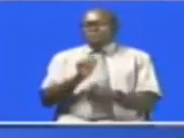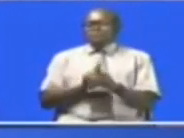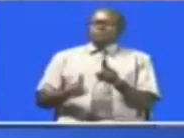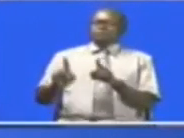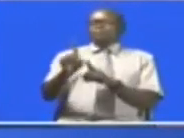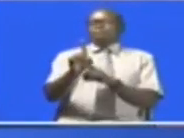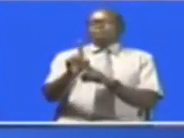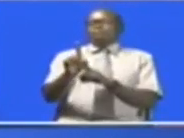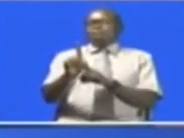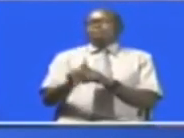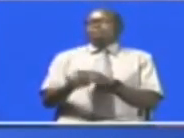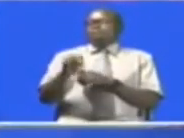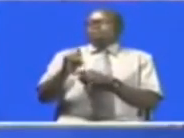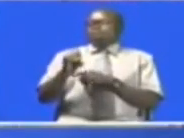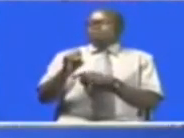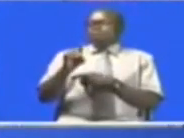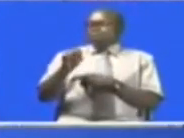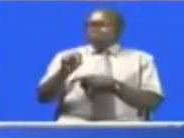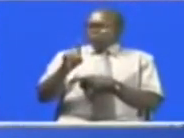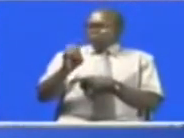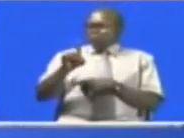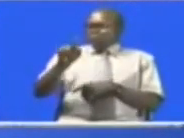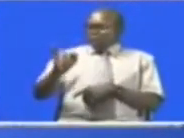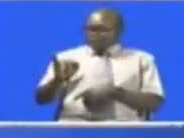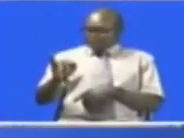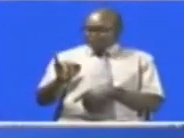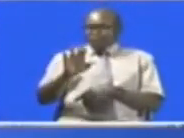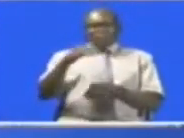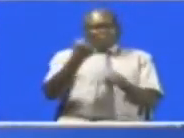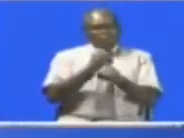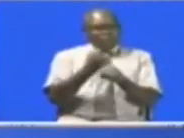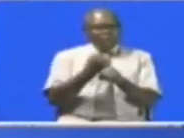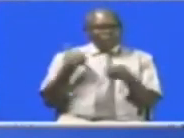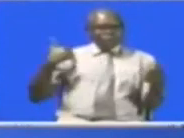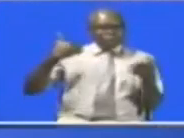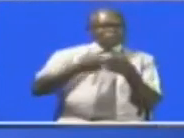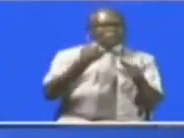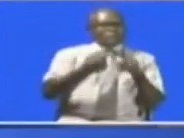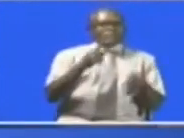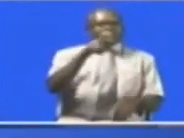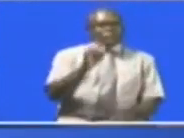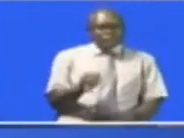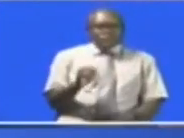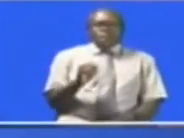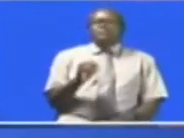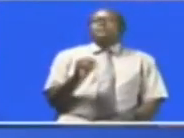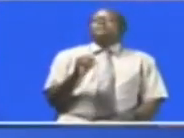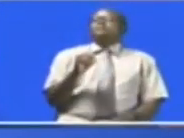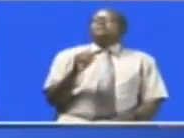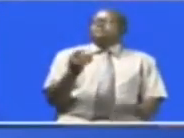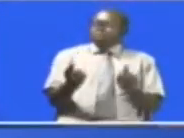of Cosmas Ndeti. Well, that's amazing. And in your career that spanned for almost 20 years, you know, you